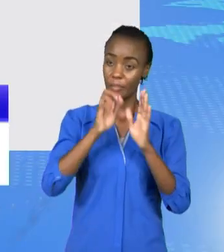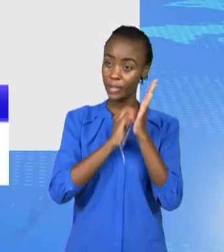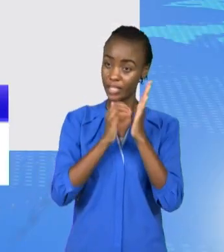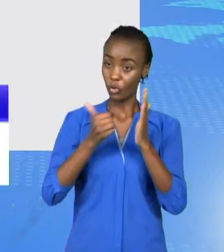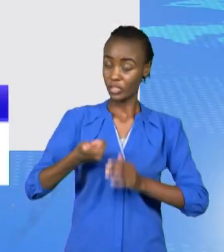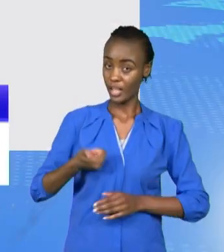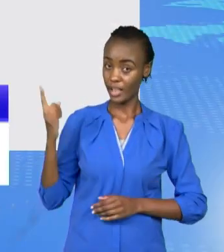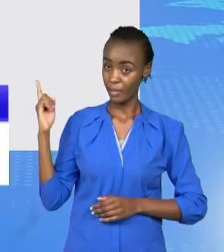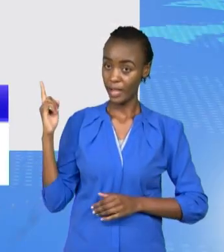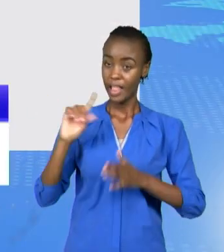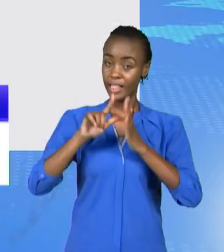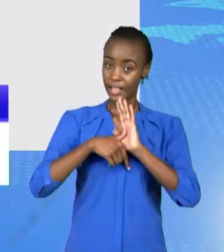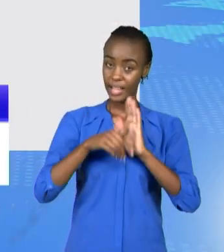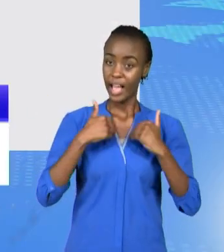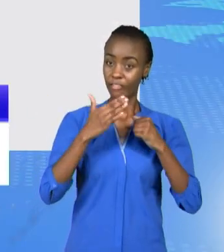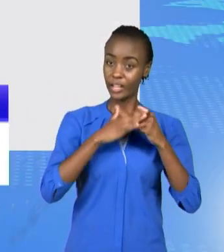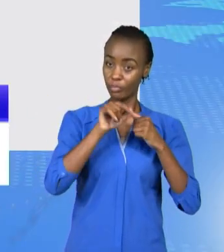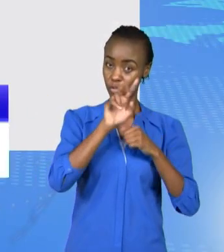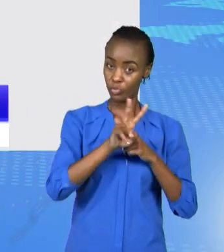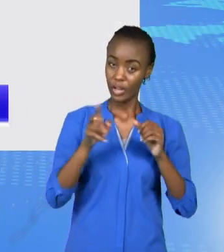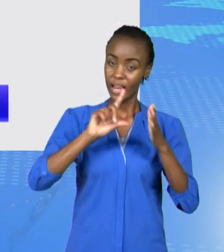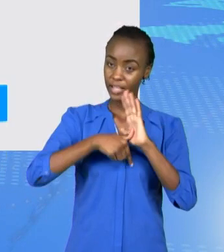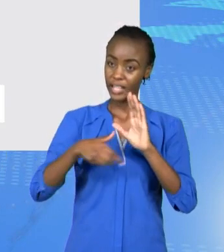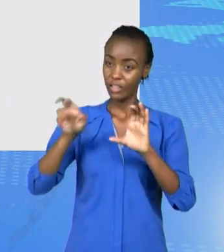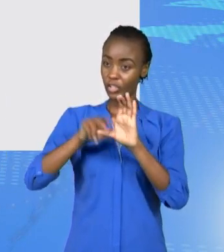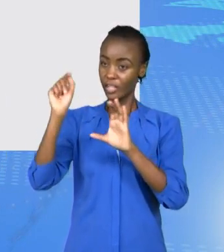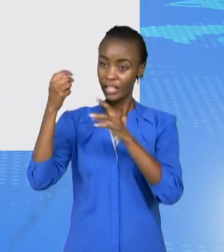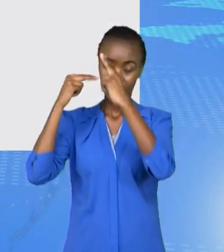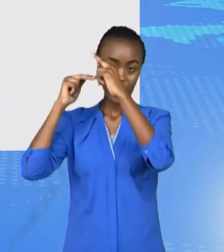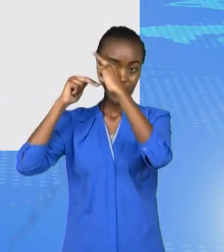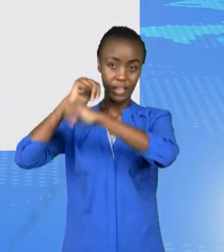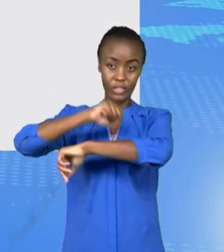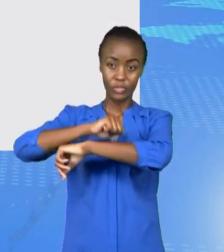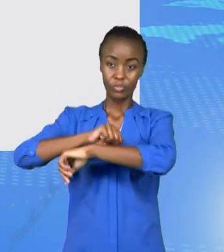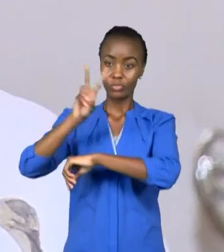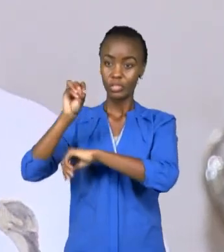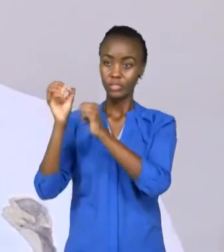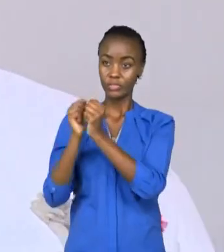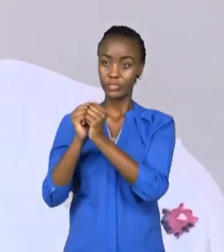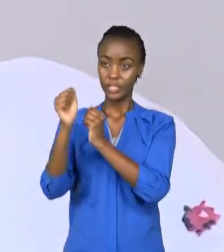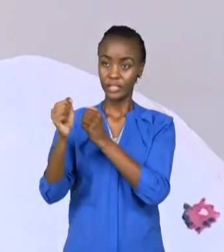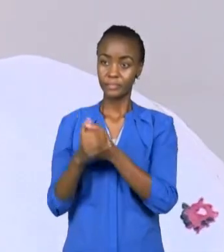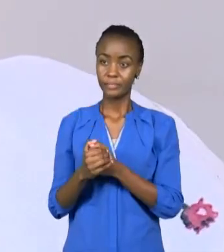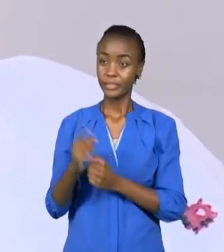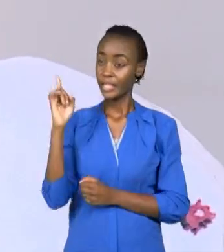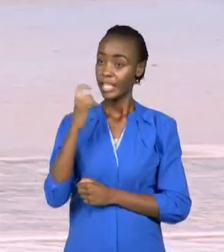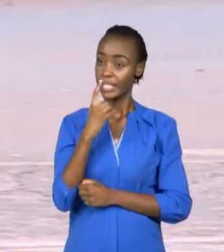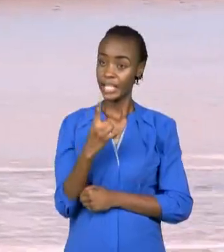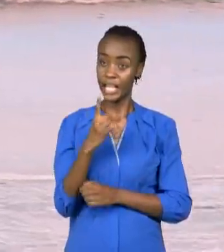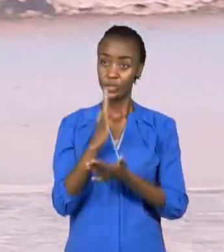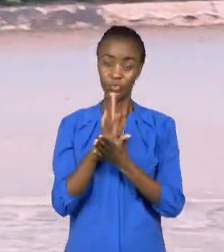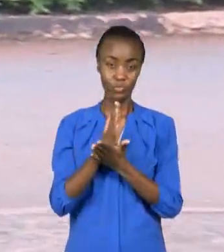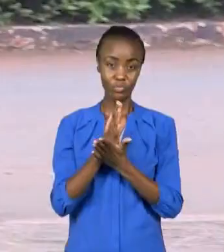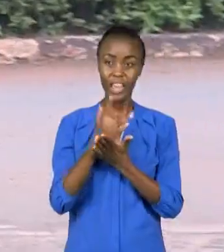where she left the school with a mean of 9.2 before joining Kenya High School in 2015. She says her openness with the